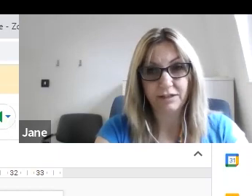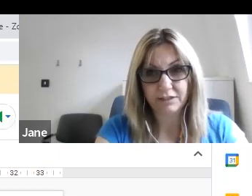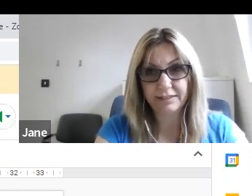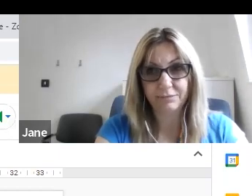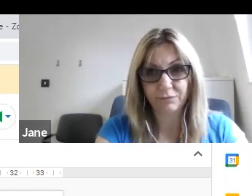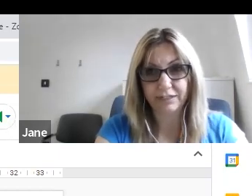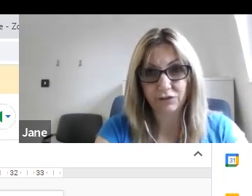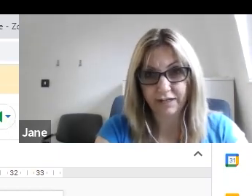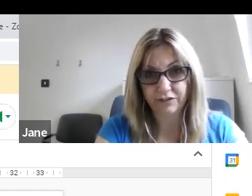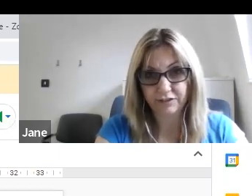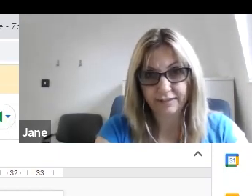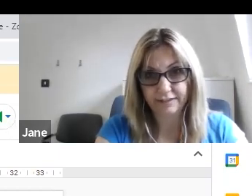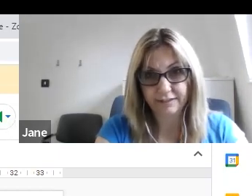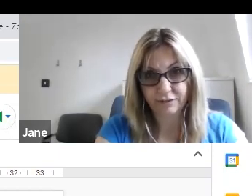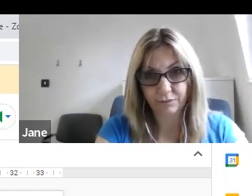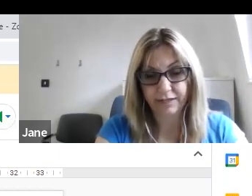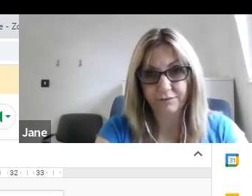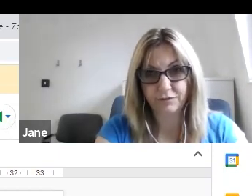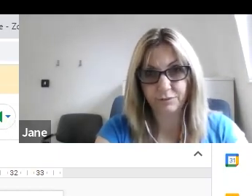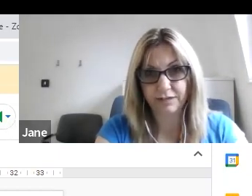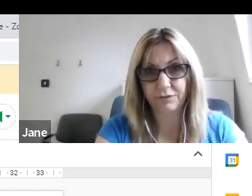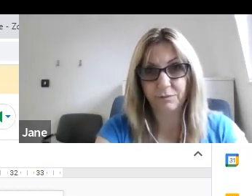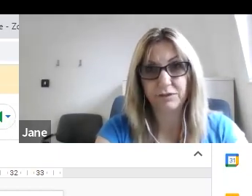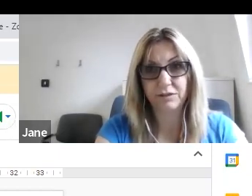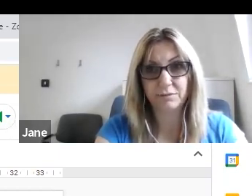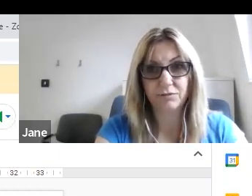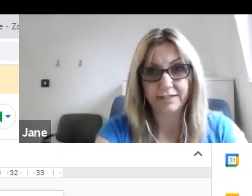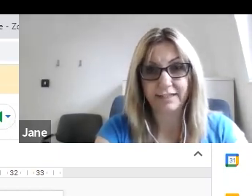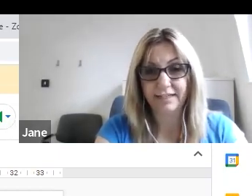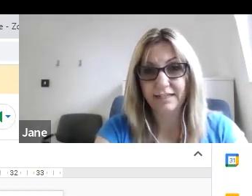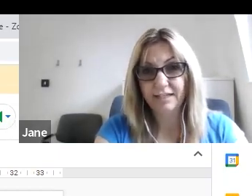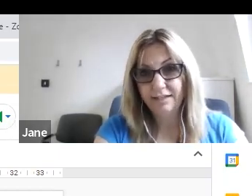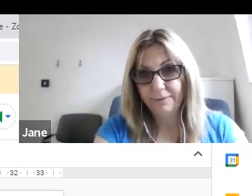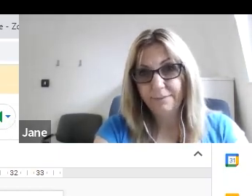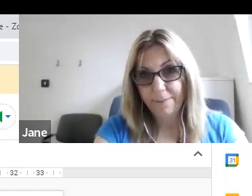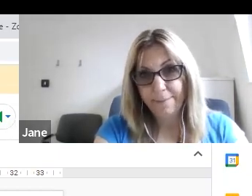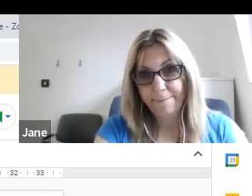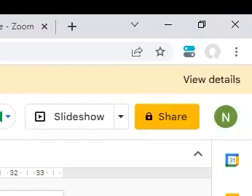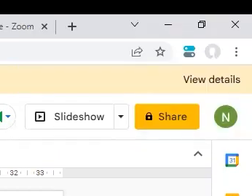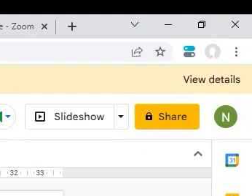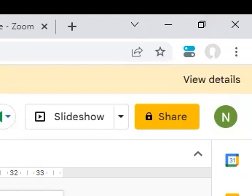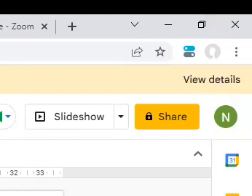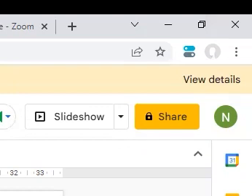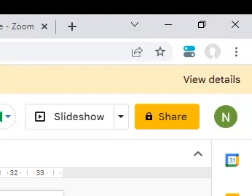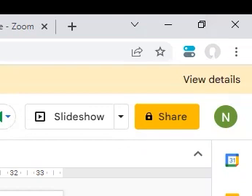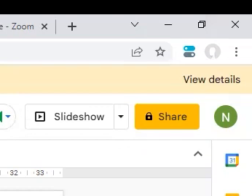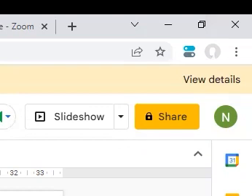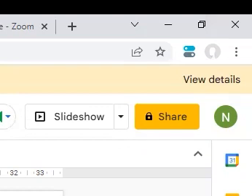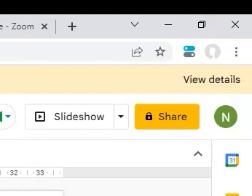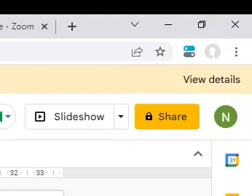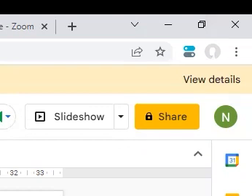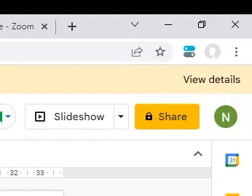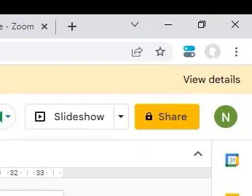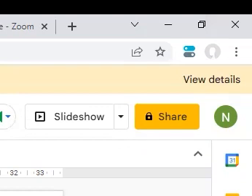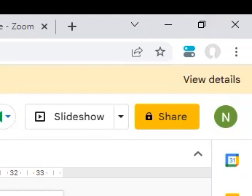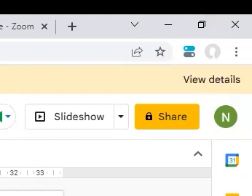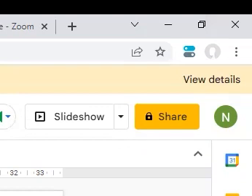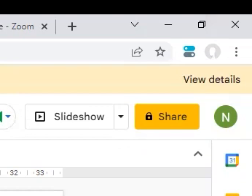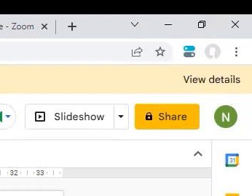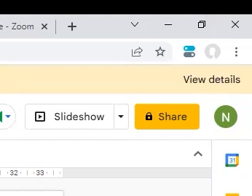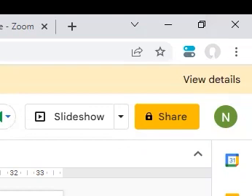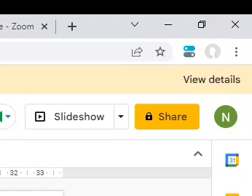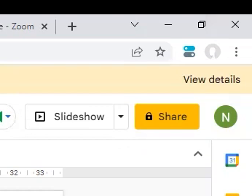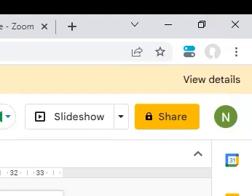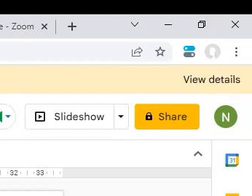they've got a problem, it's going to seem really strange, isn't it? So we have to wait for the person to be ready. No, they'd been working with this person for months. They were quite happy